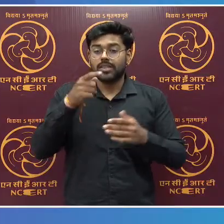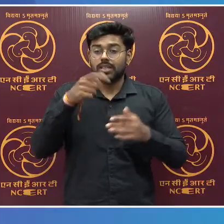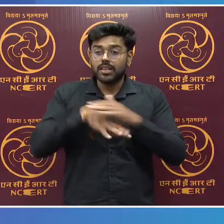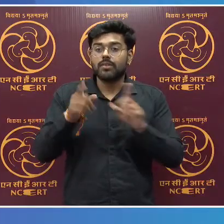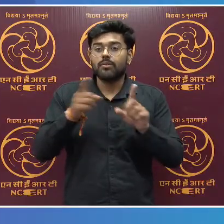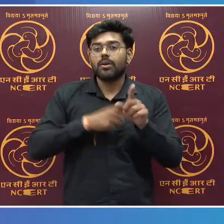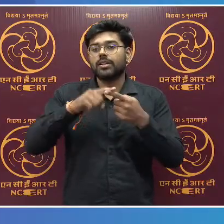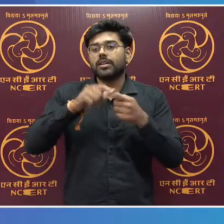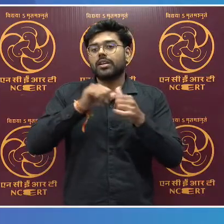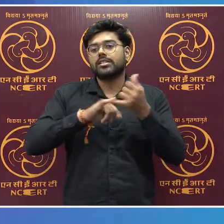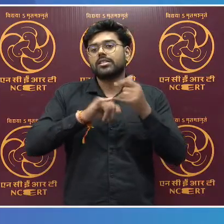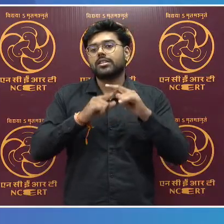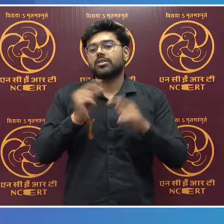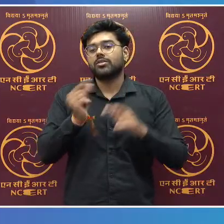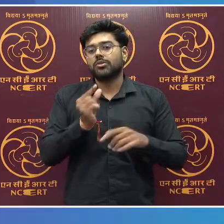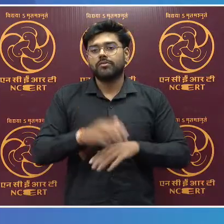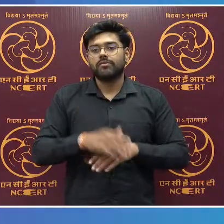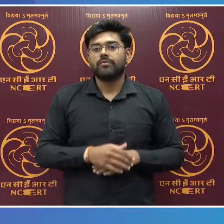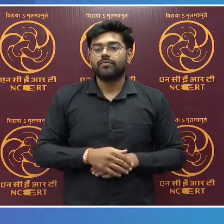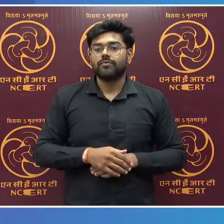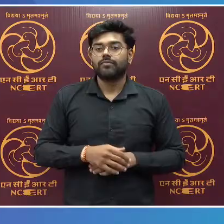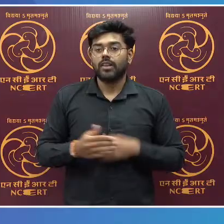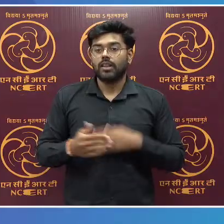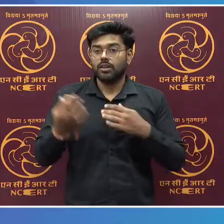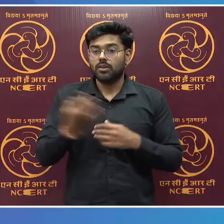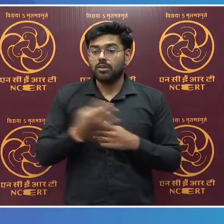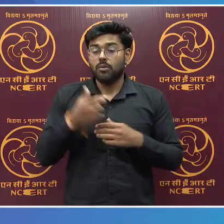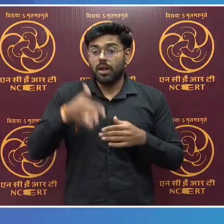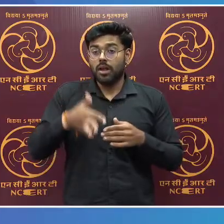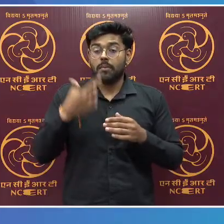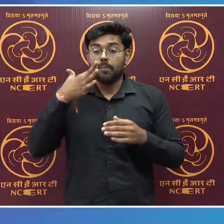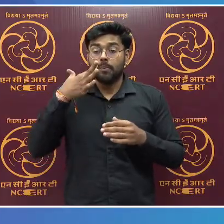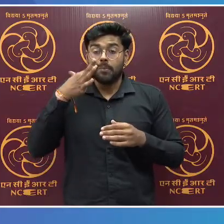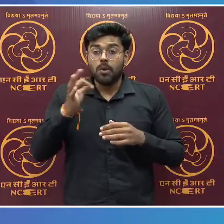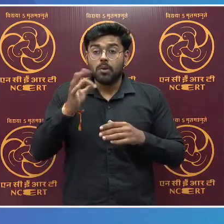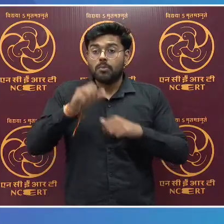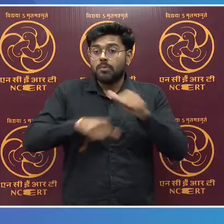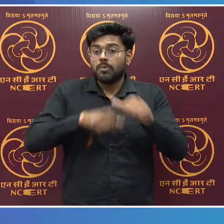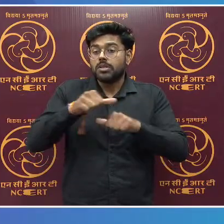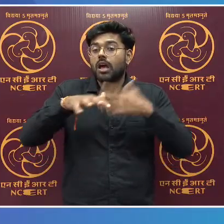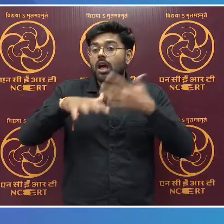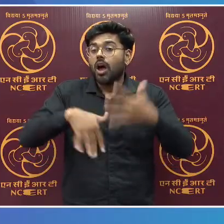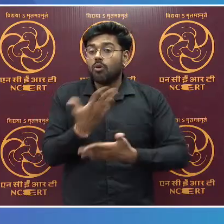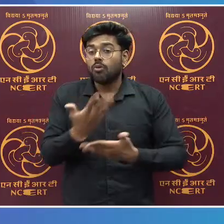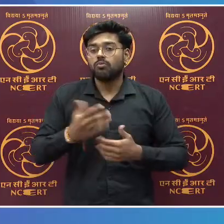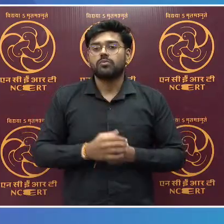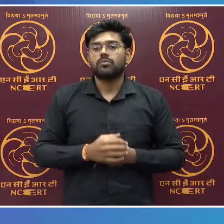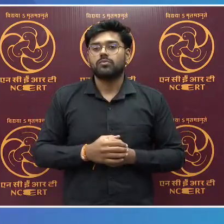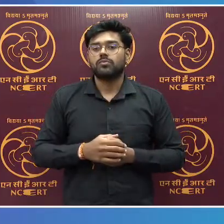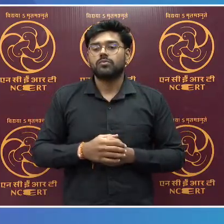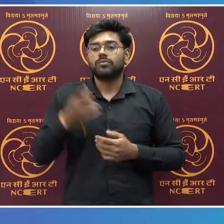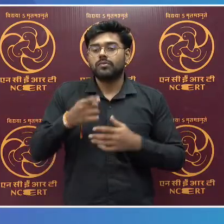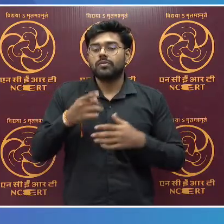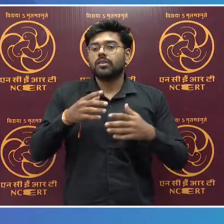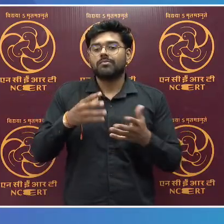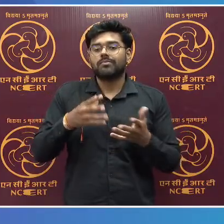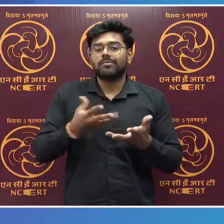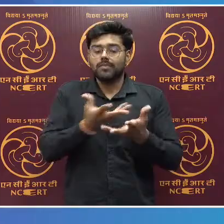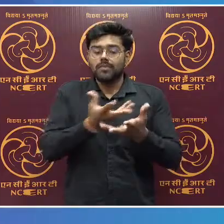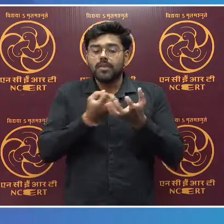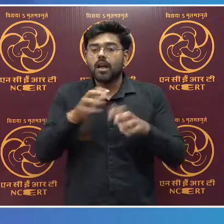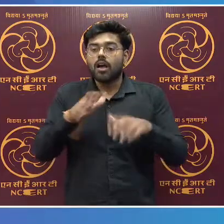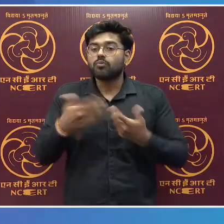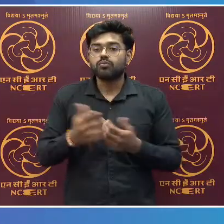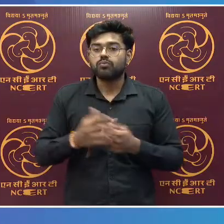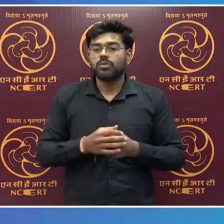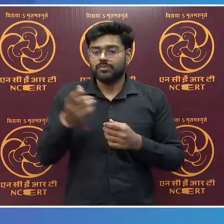up next, we have this very important process of fermentation. Now how it is carried away? Now this